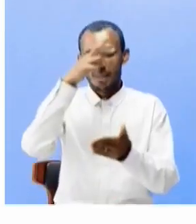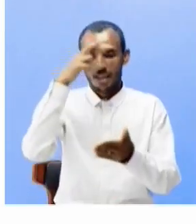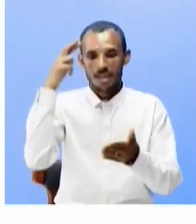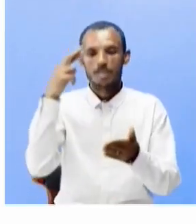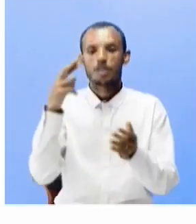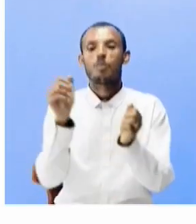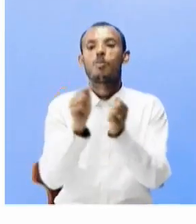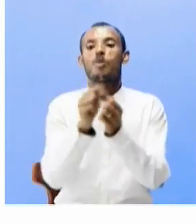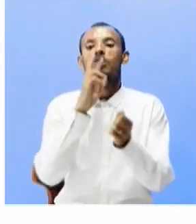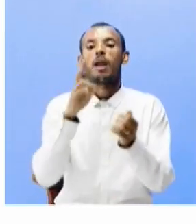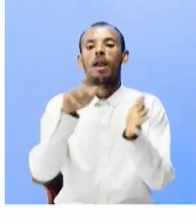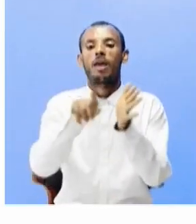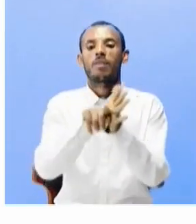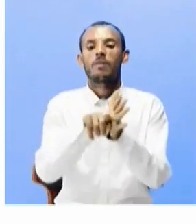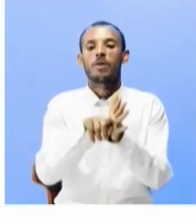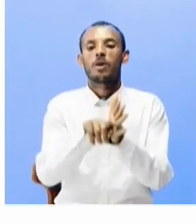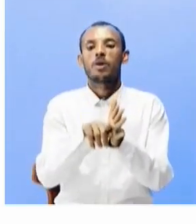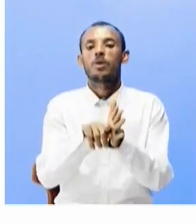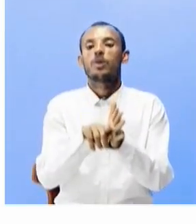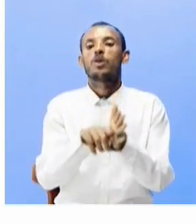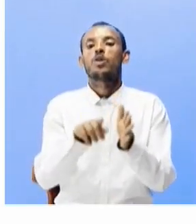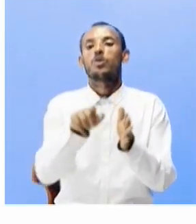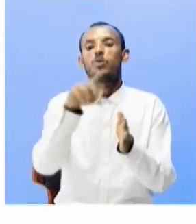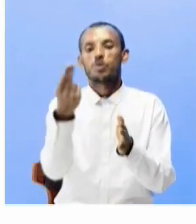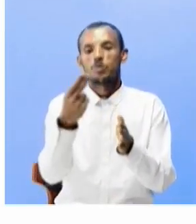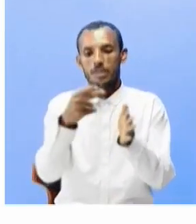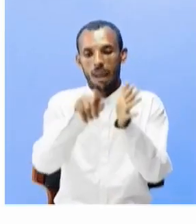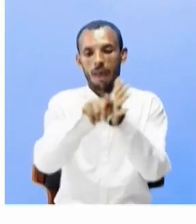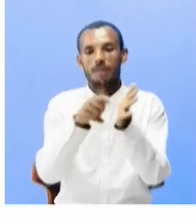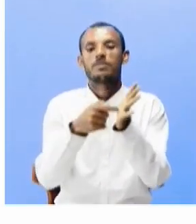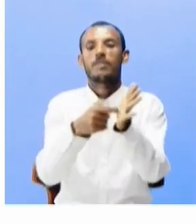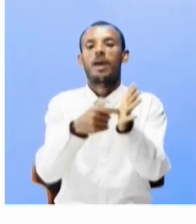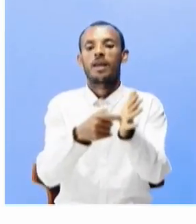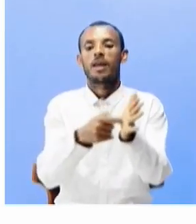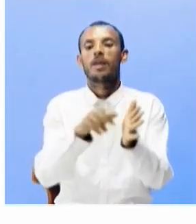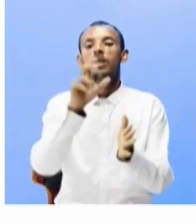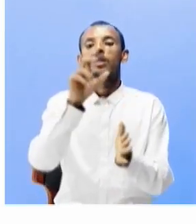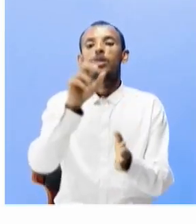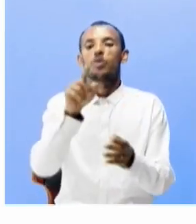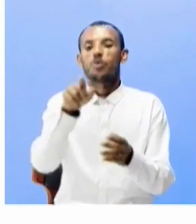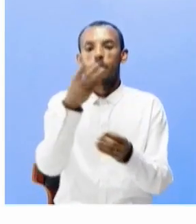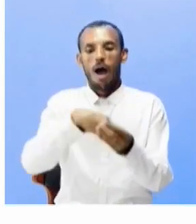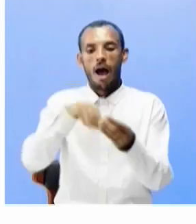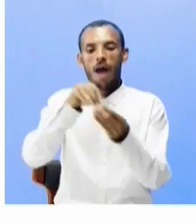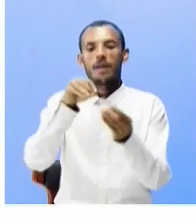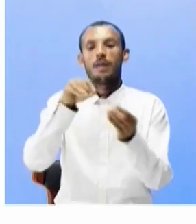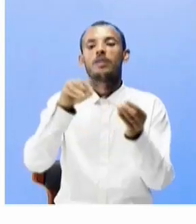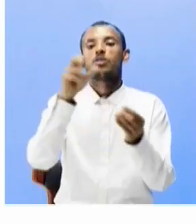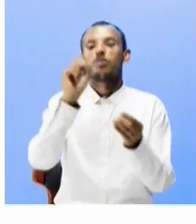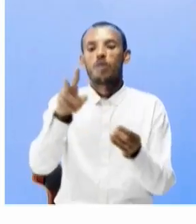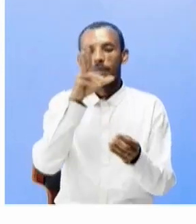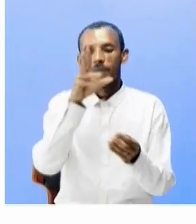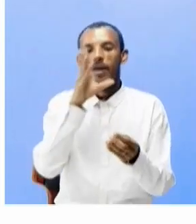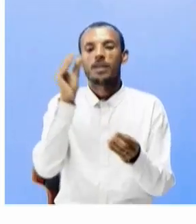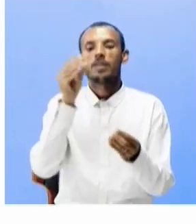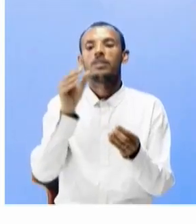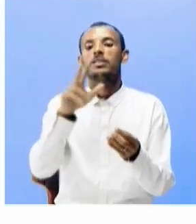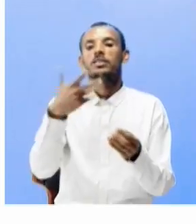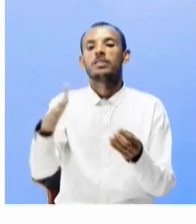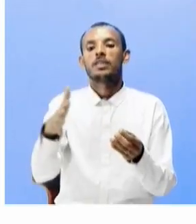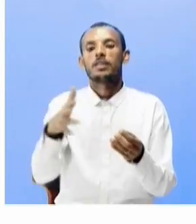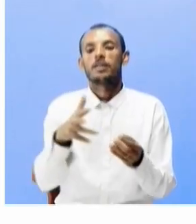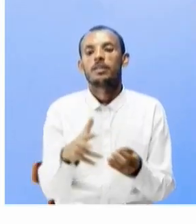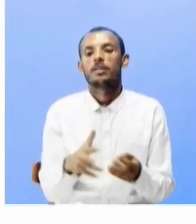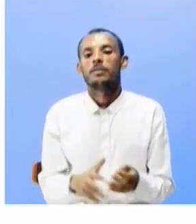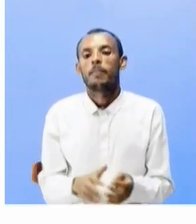are negatives, so you put negative and you add the number 12 and 3. Therefore, 12 plus 3 is 15.